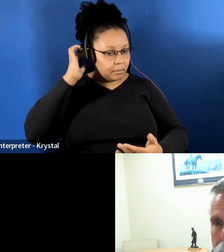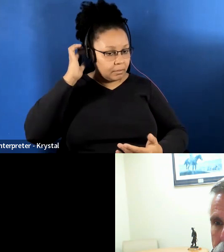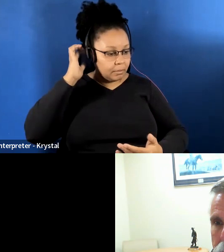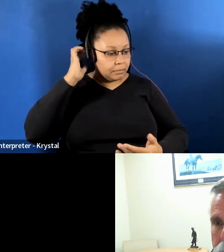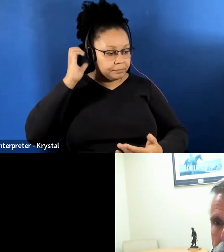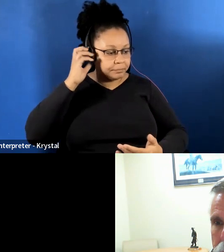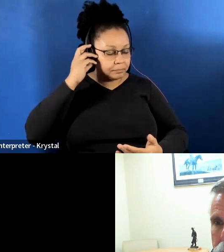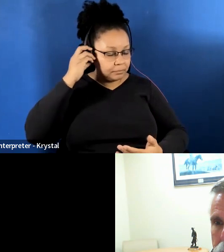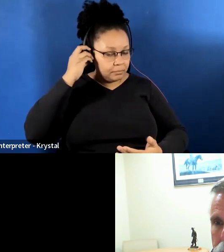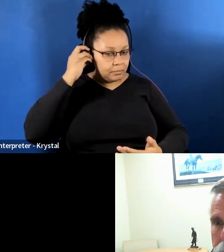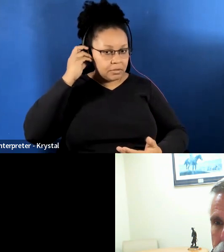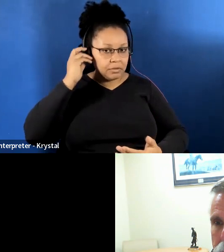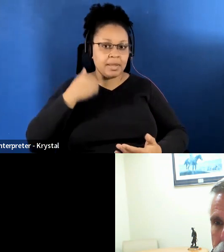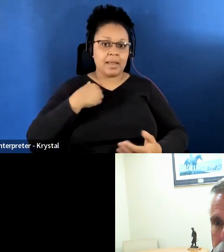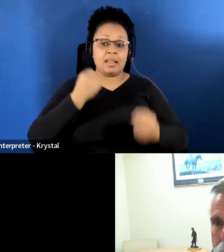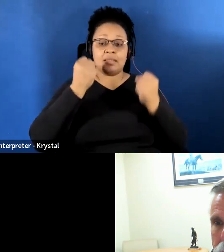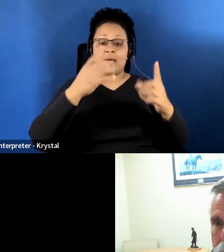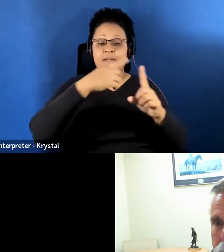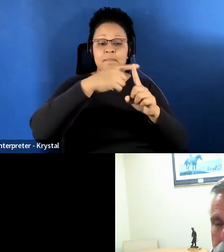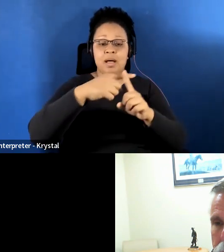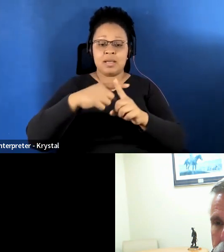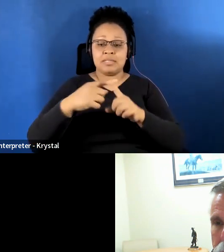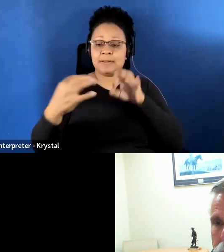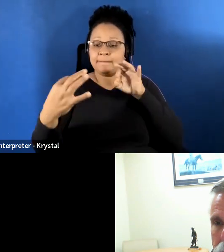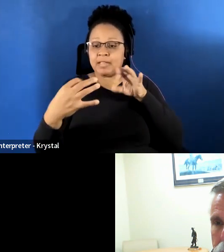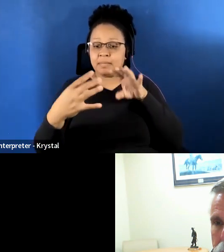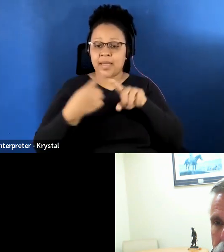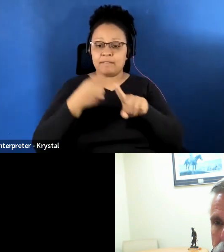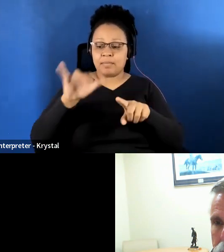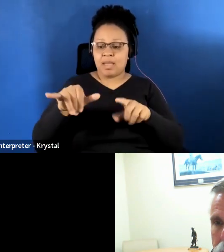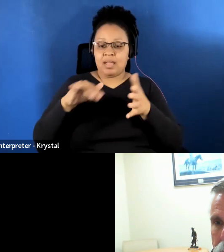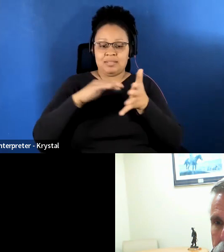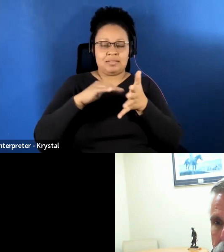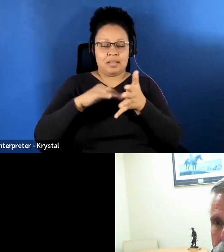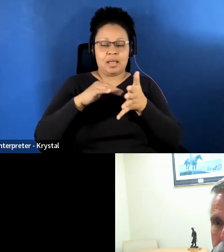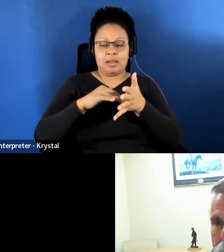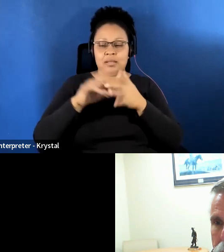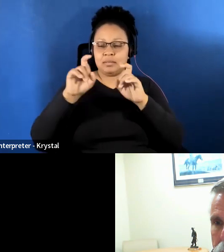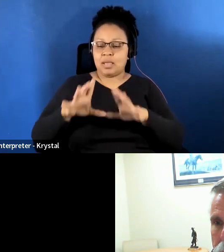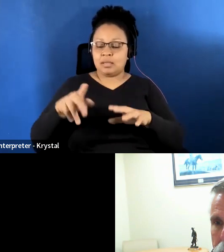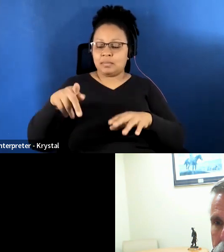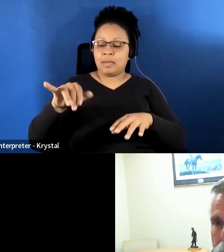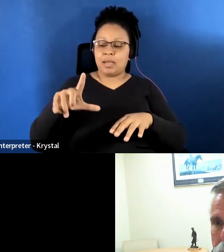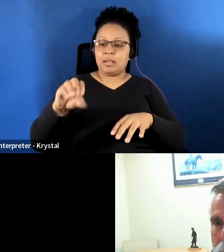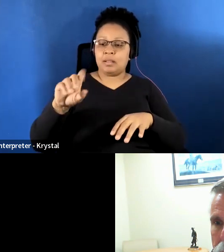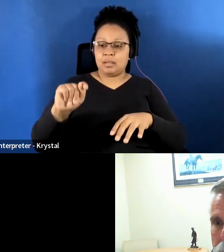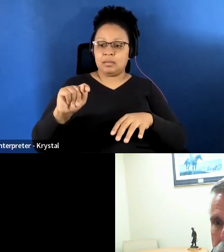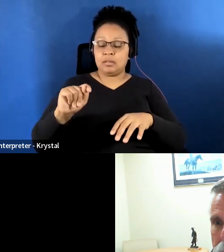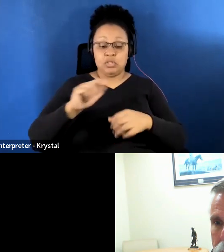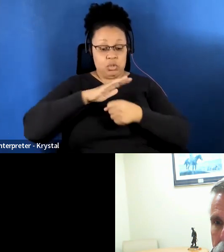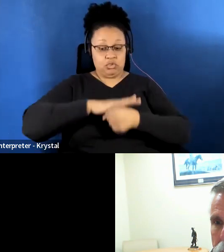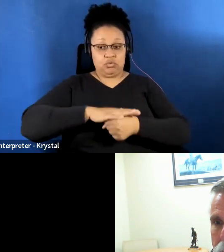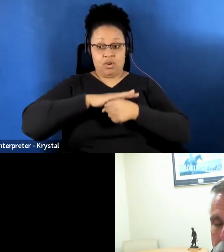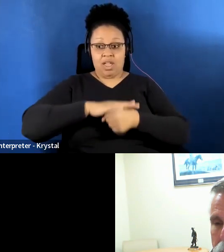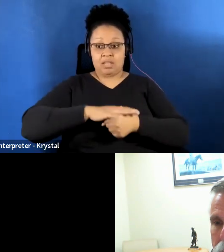positive feedback out of that pilot with the level of stress it took off